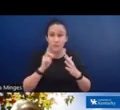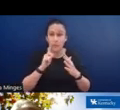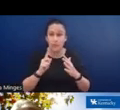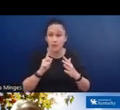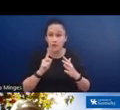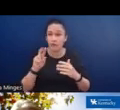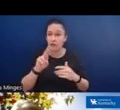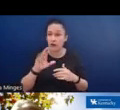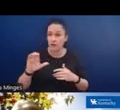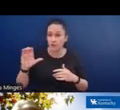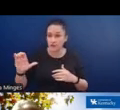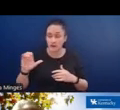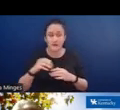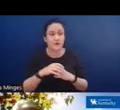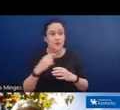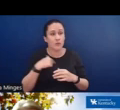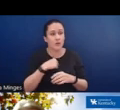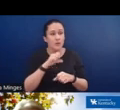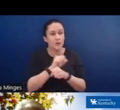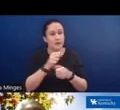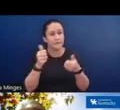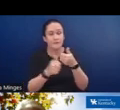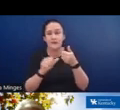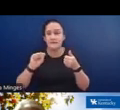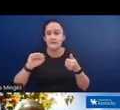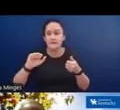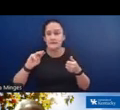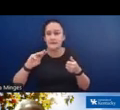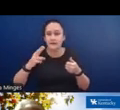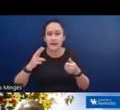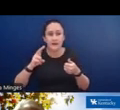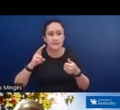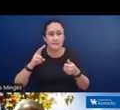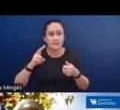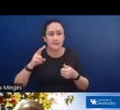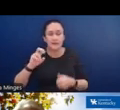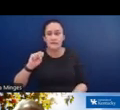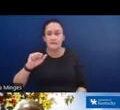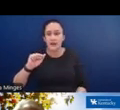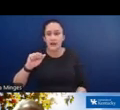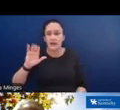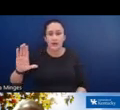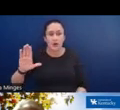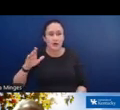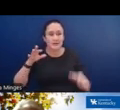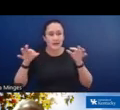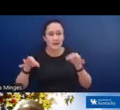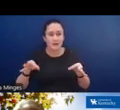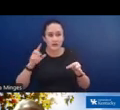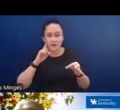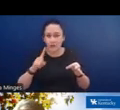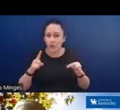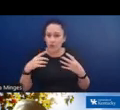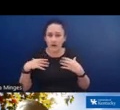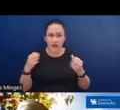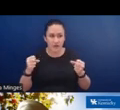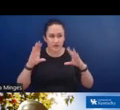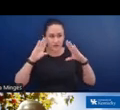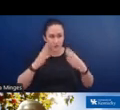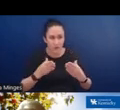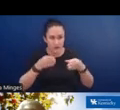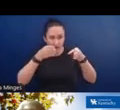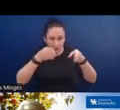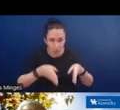were working within SAMHSA's definition of recovery, which is very broad and person-centered and strengths-based. And so many of